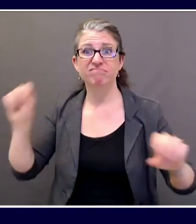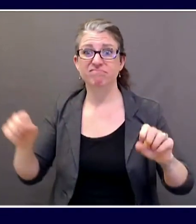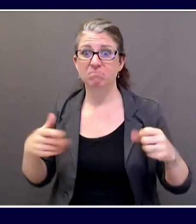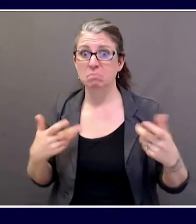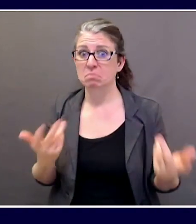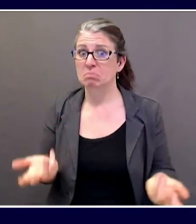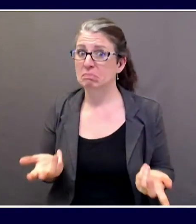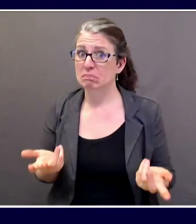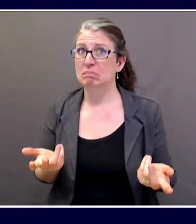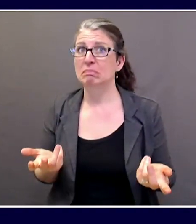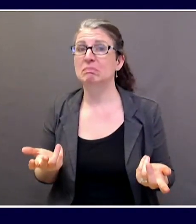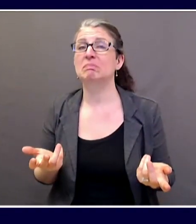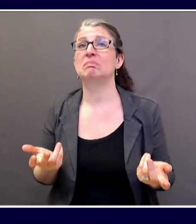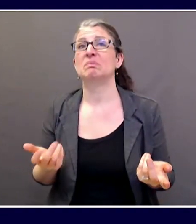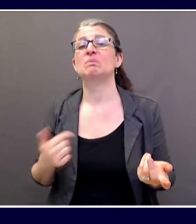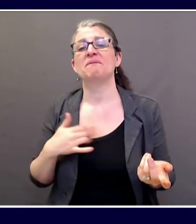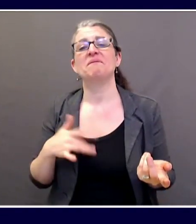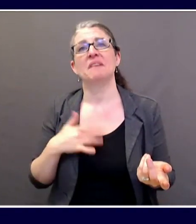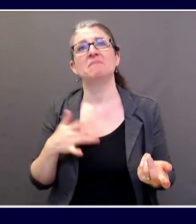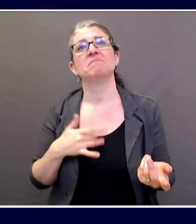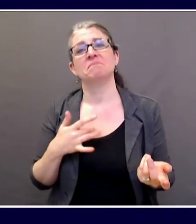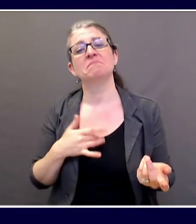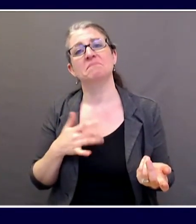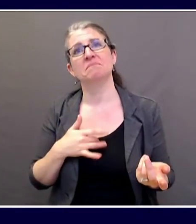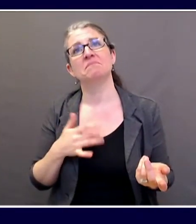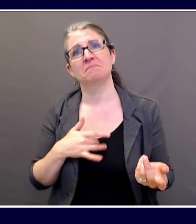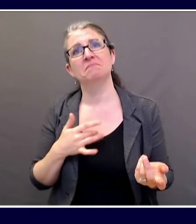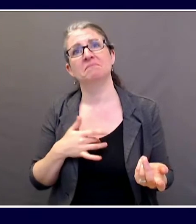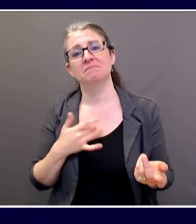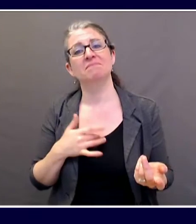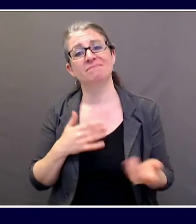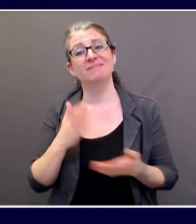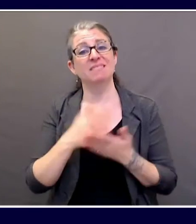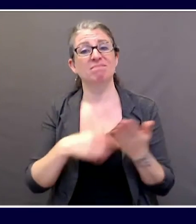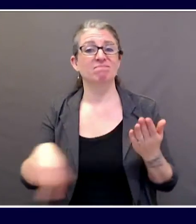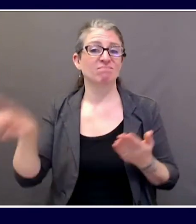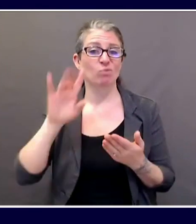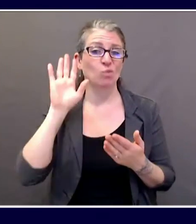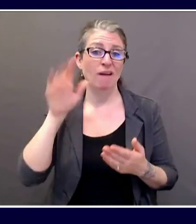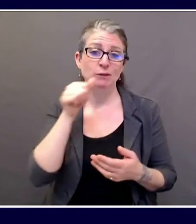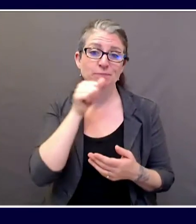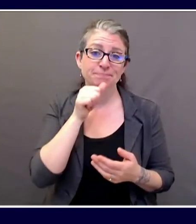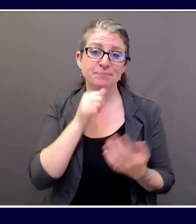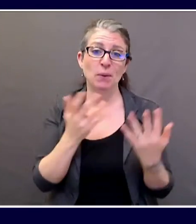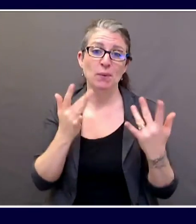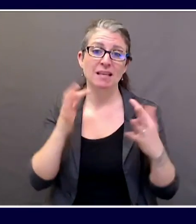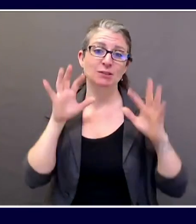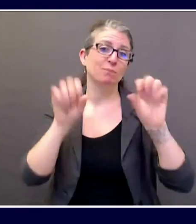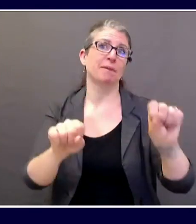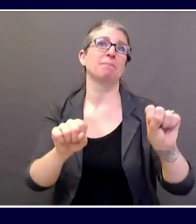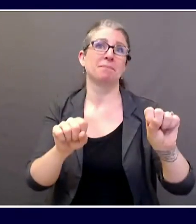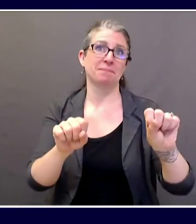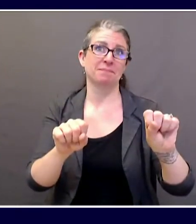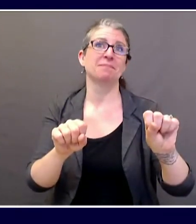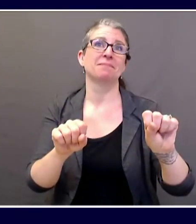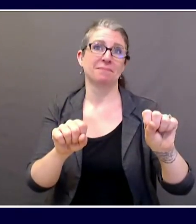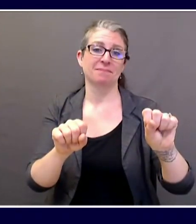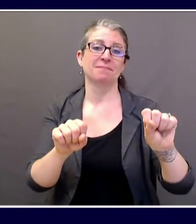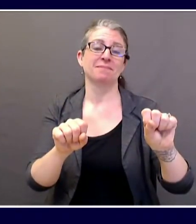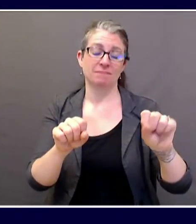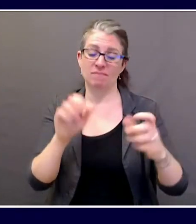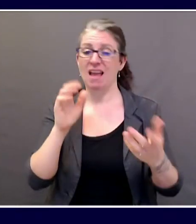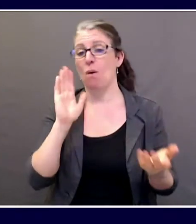be folks that have to wait. Unfortunately, the demand is still a lot greater than what we see in terms of our